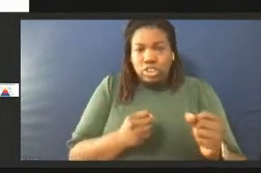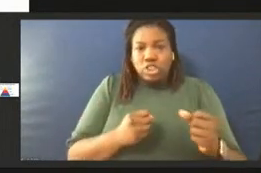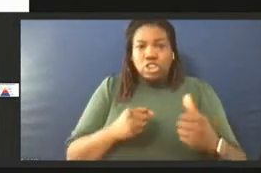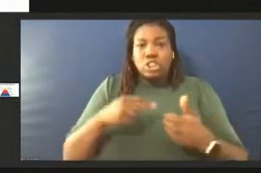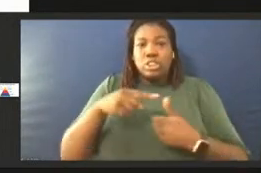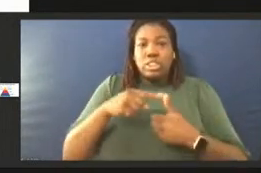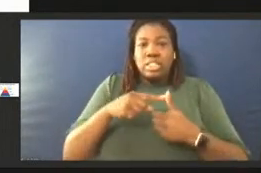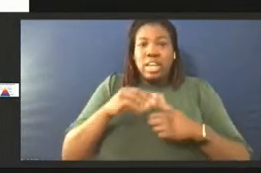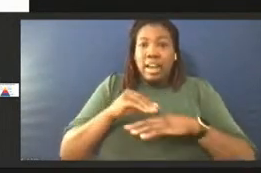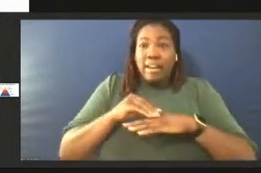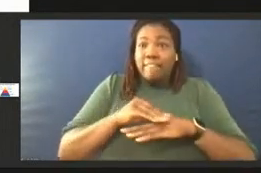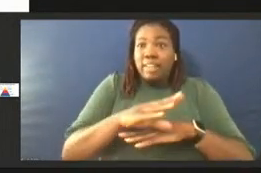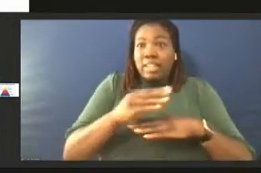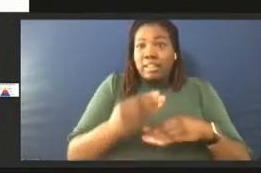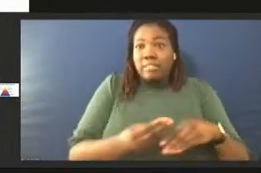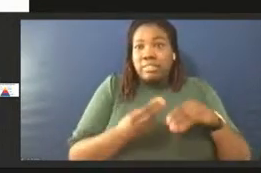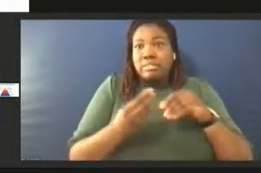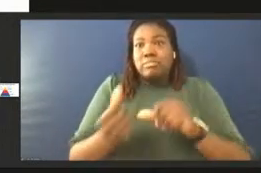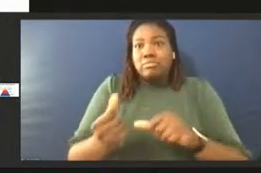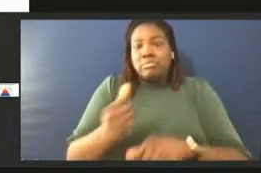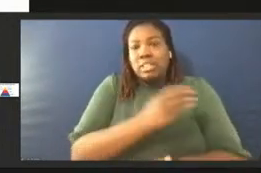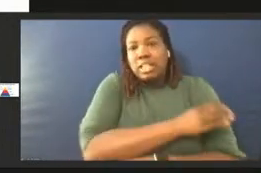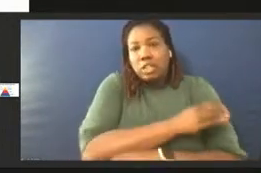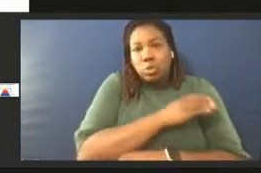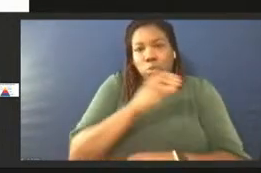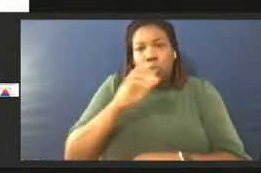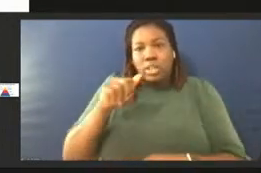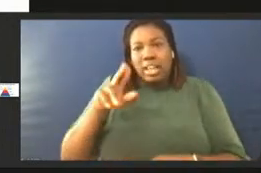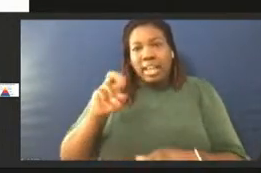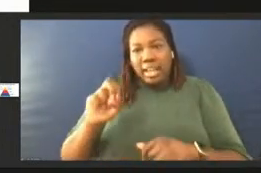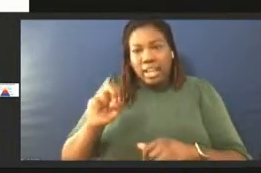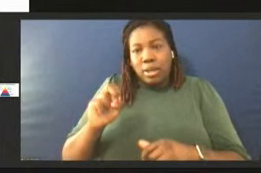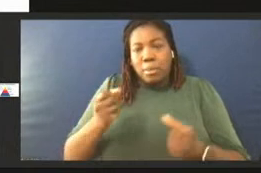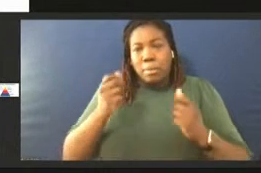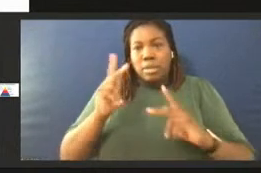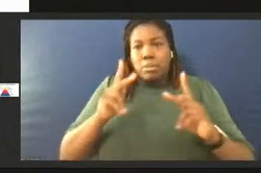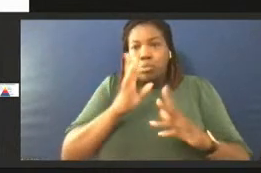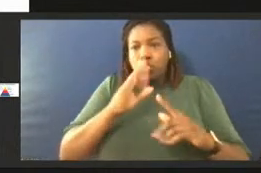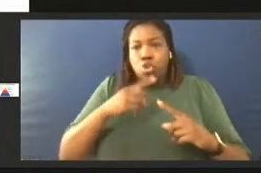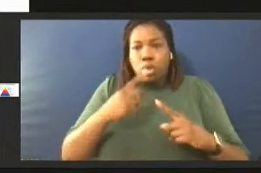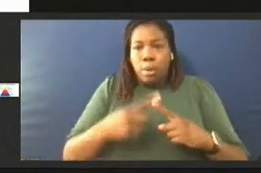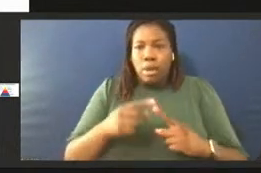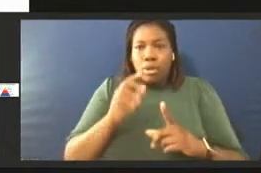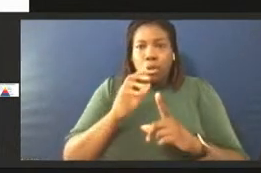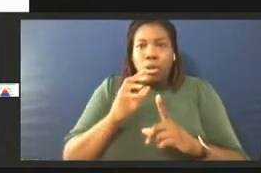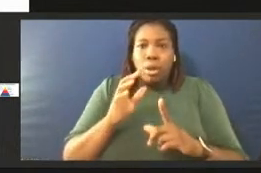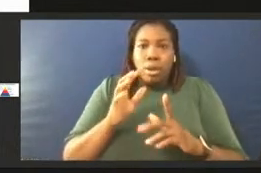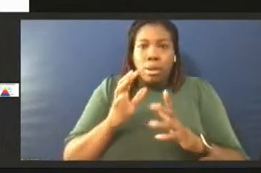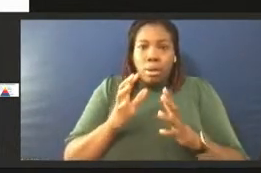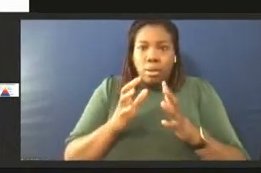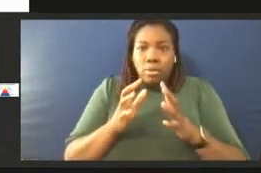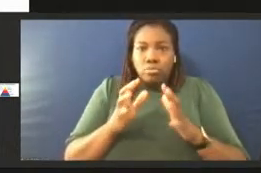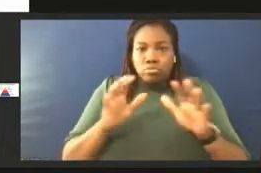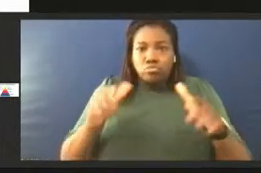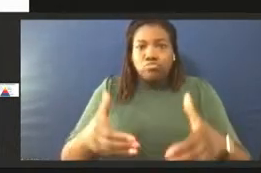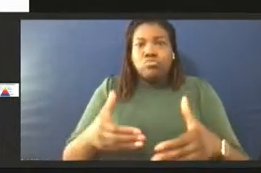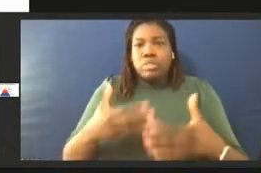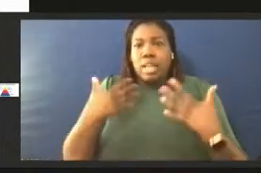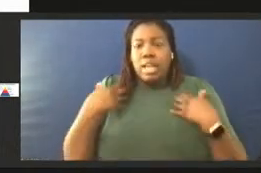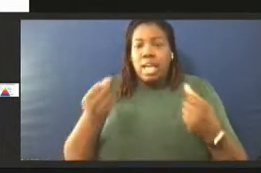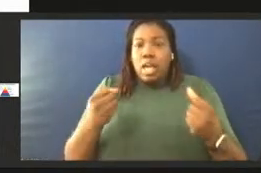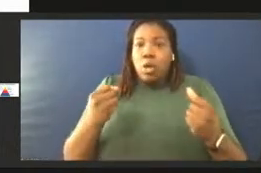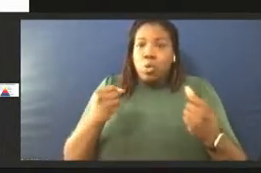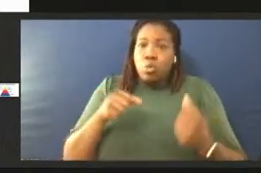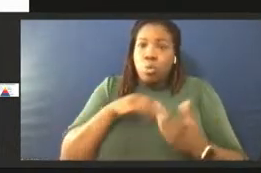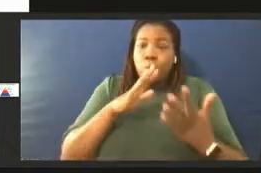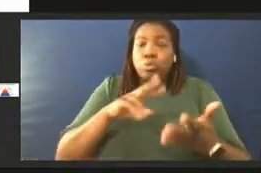and efficient clinical care. Often when people talk about a population health approach, or when people hear that, they believe that